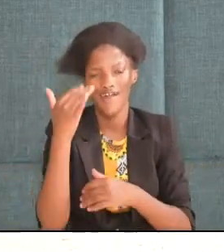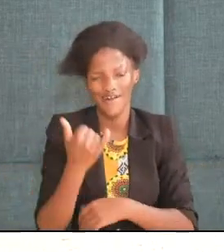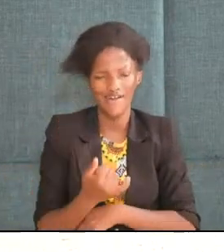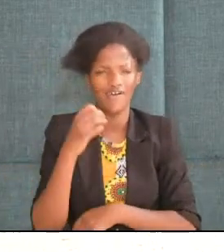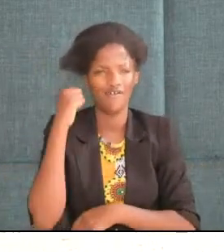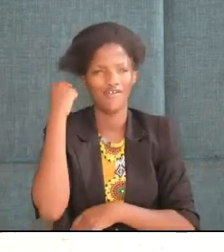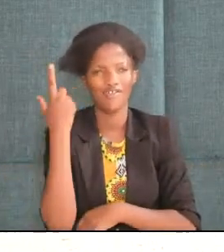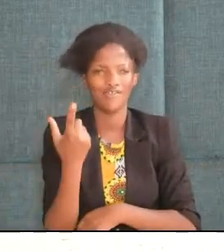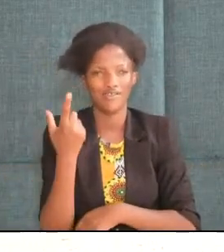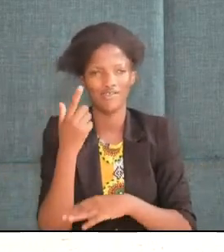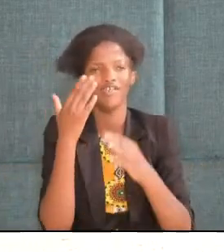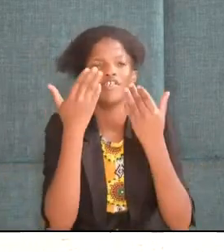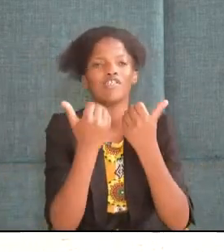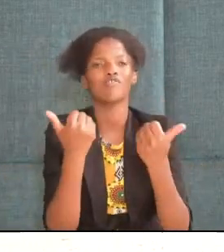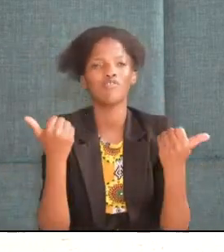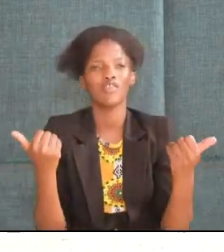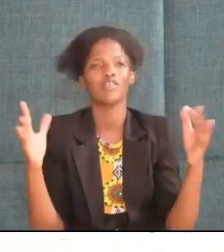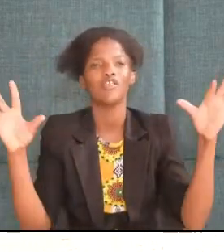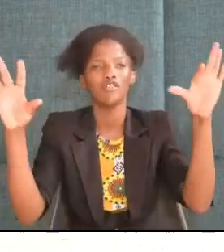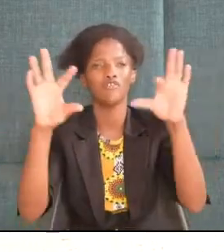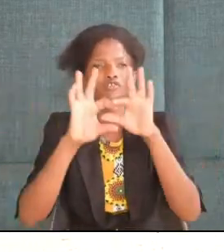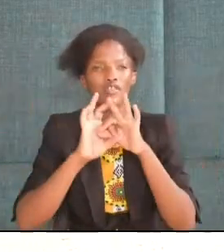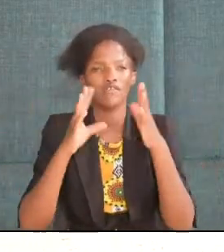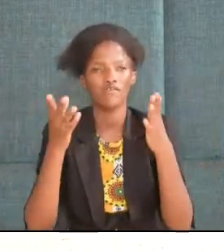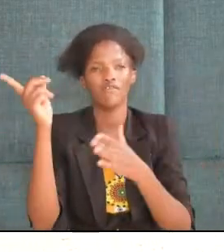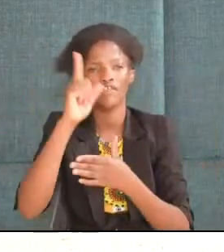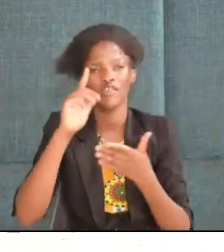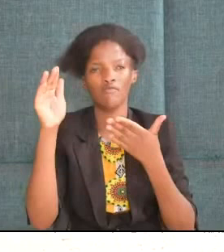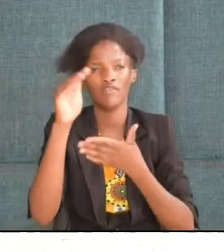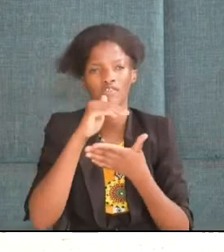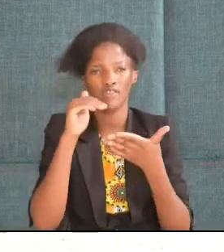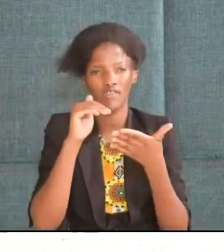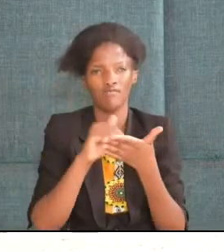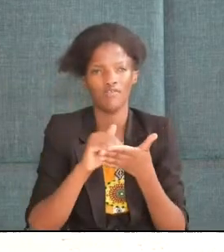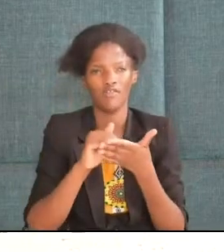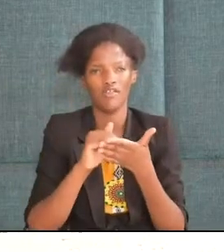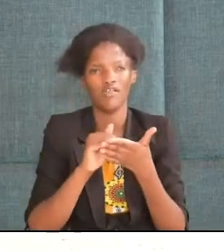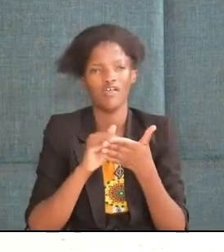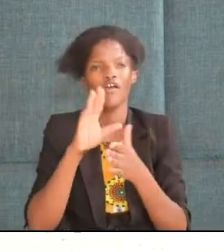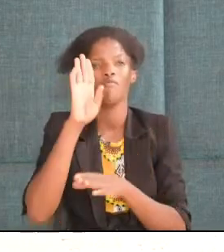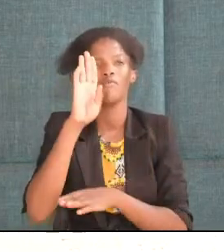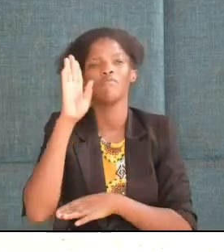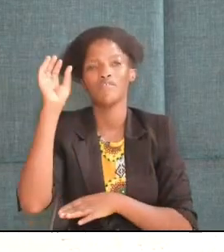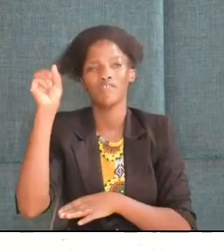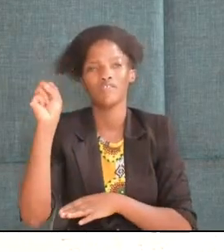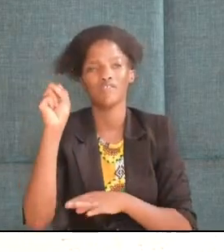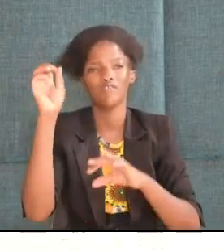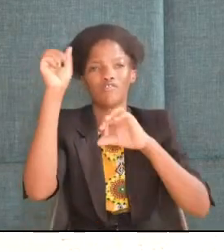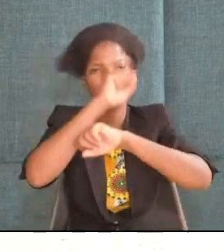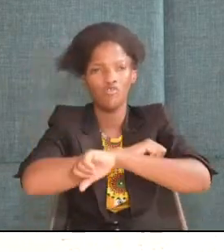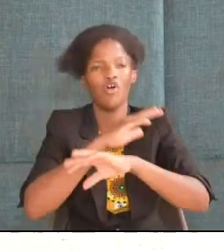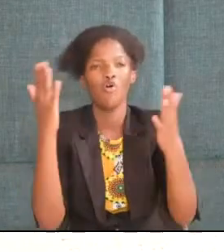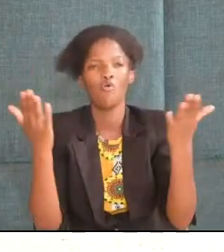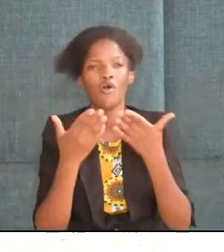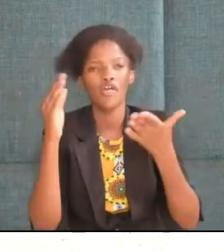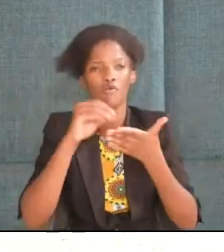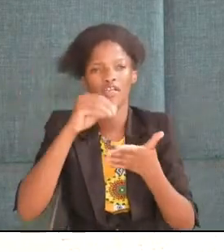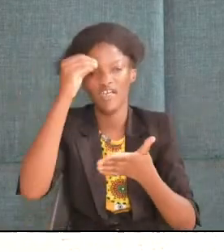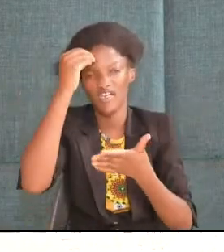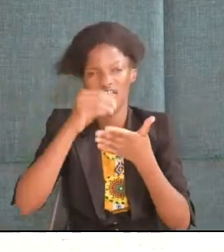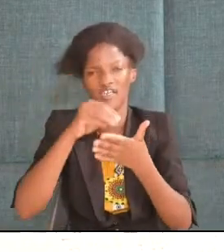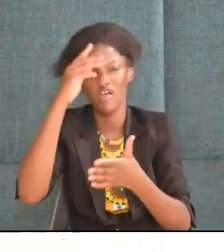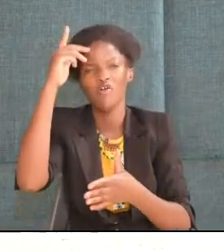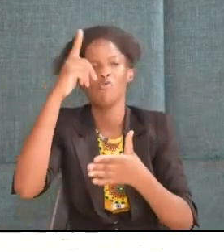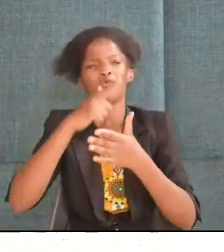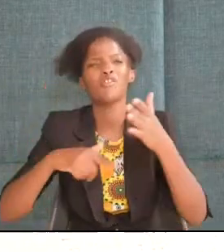it. Children, join us for the Nairobi Central SDA Church Vocation Bible School, where we learn what this battle